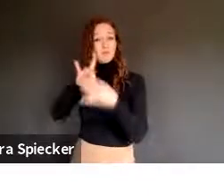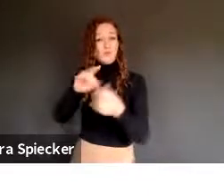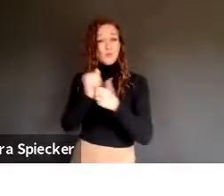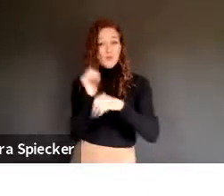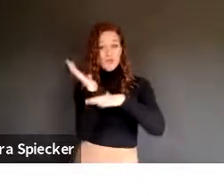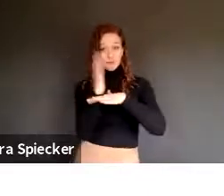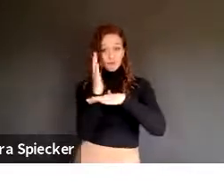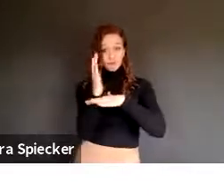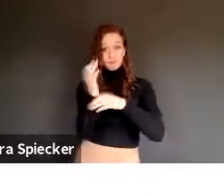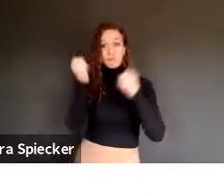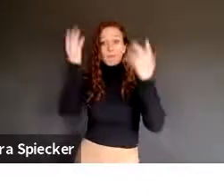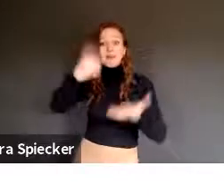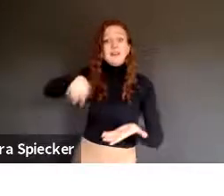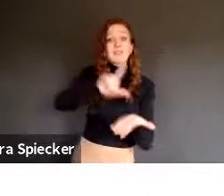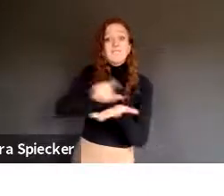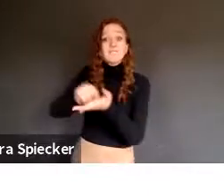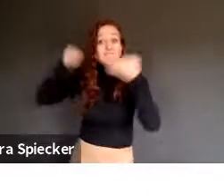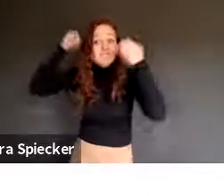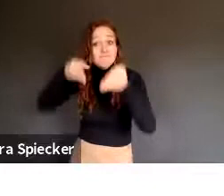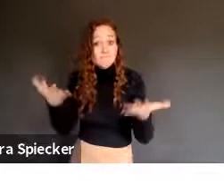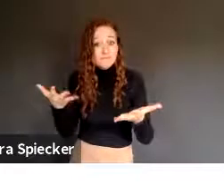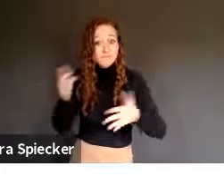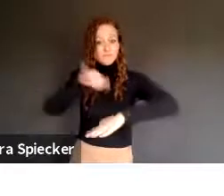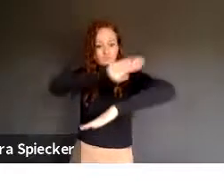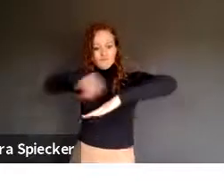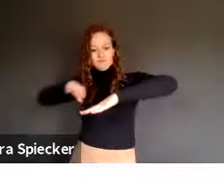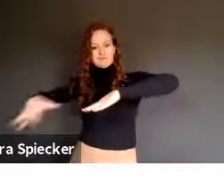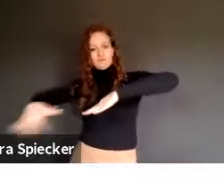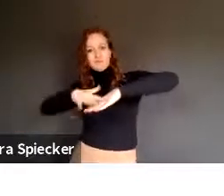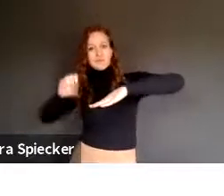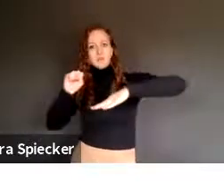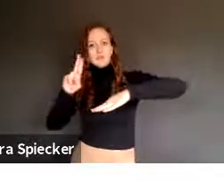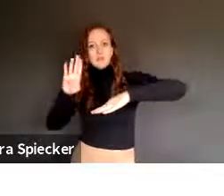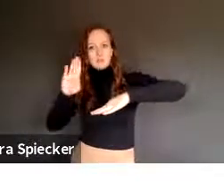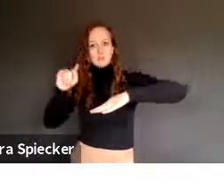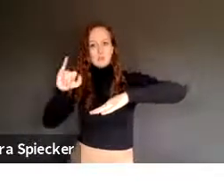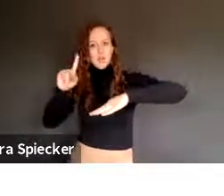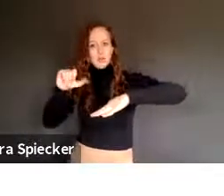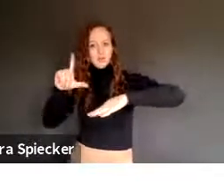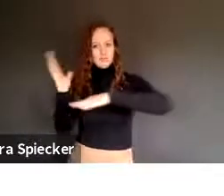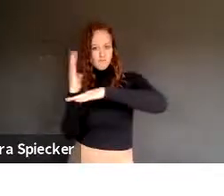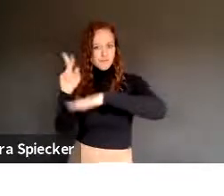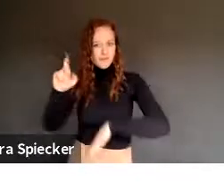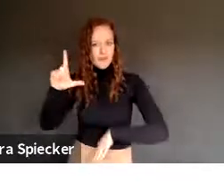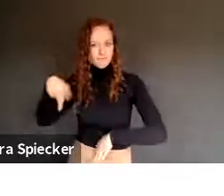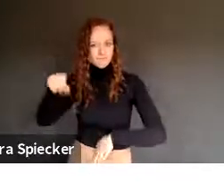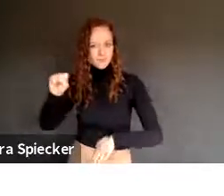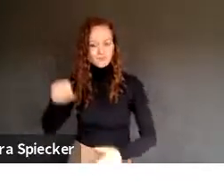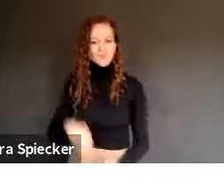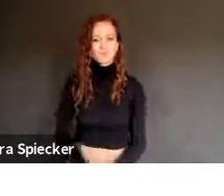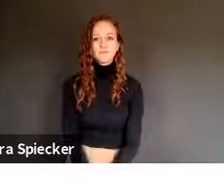so far they've really been understudied. Most macroalgae related publications that are out there focus on subtidal kelps.